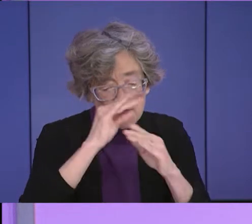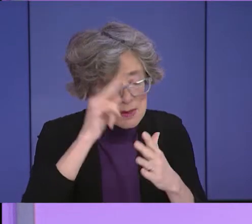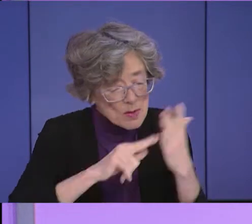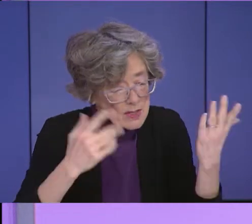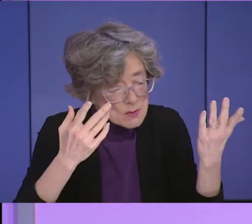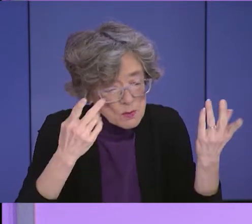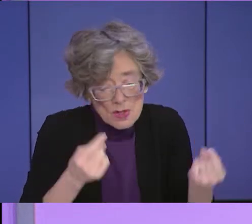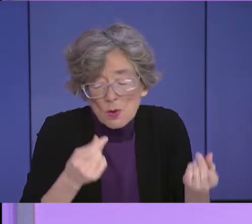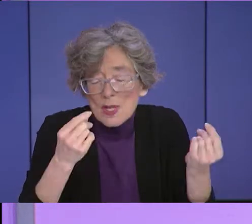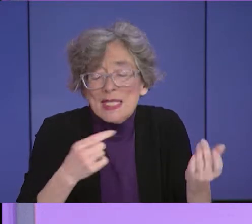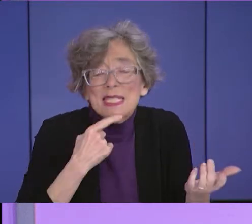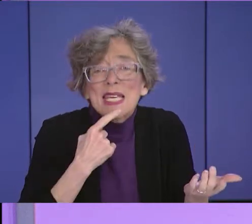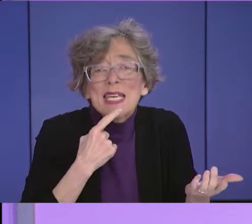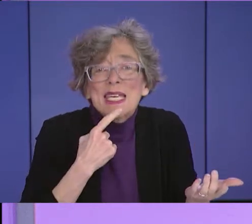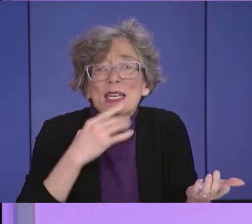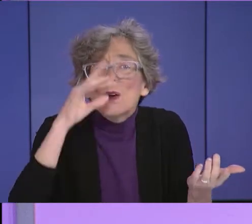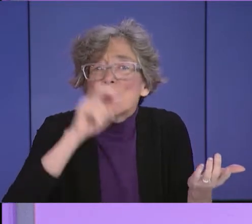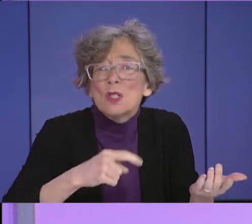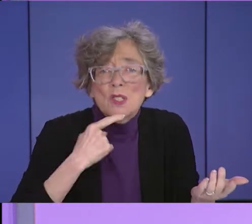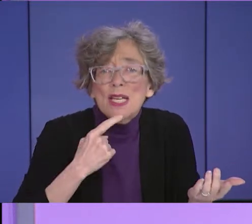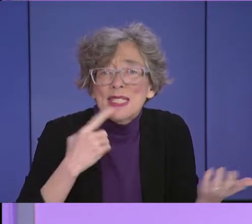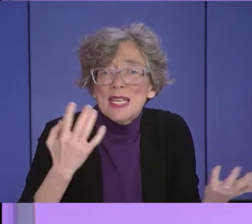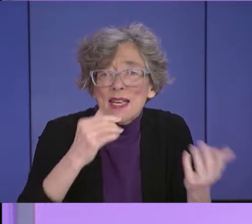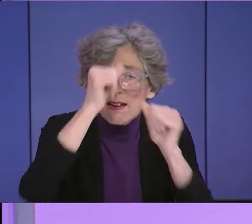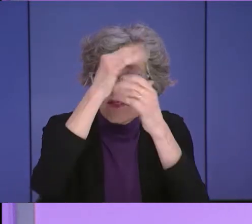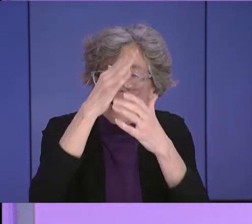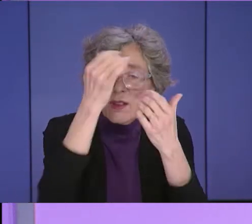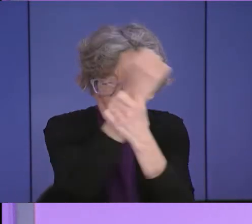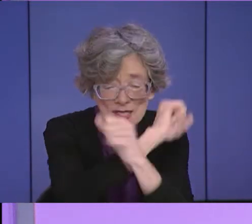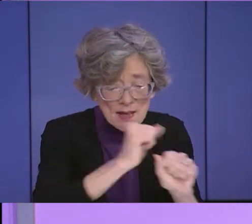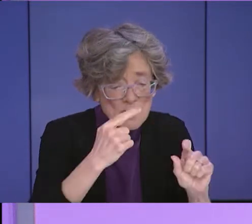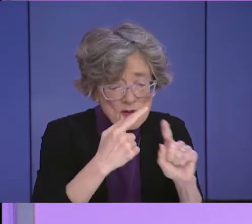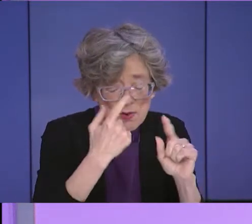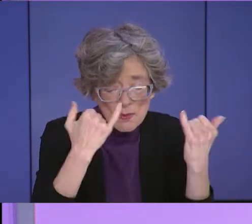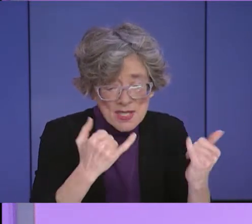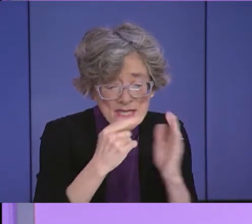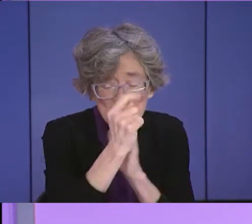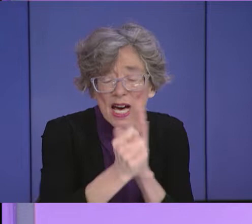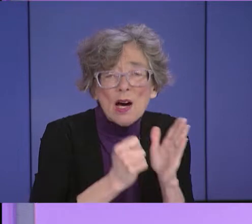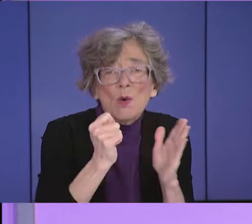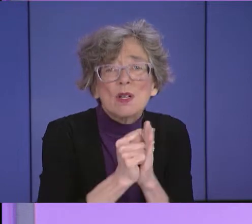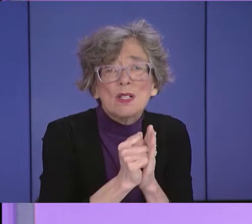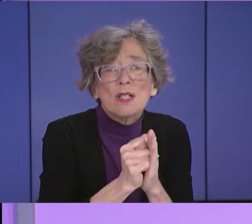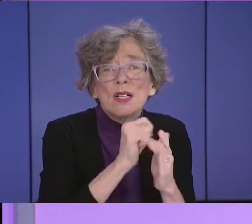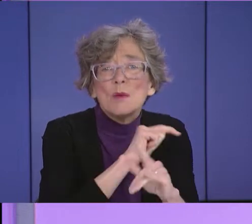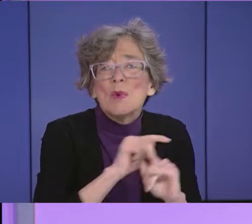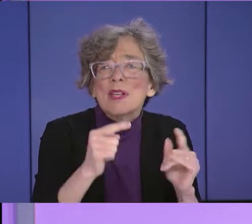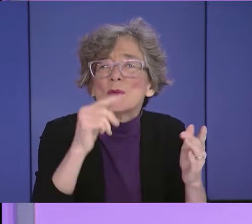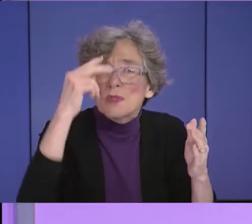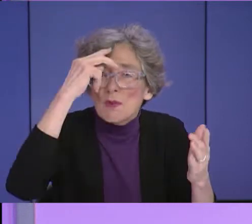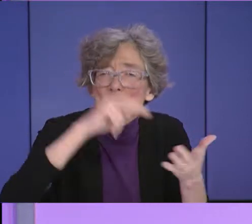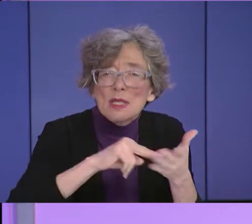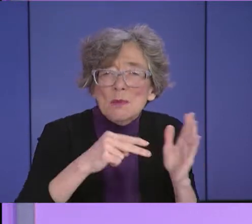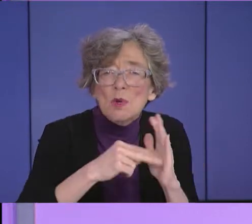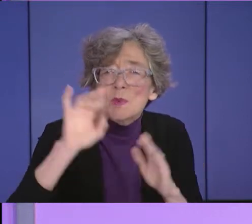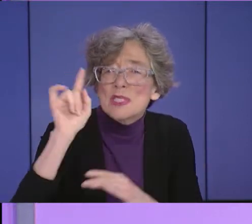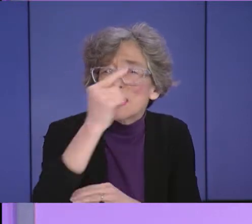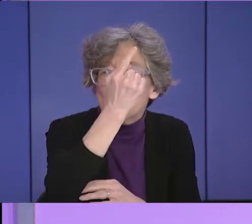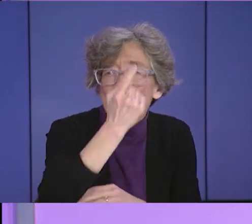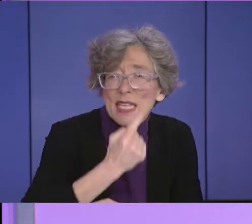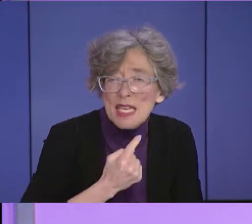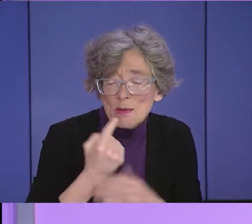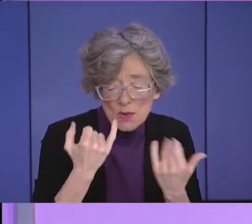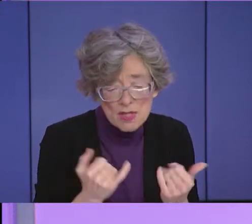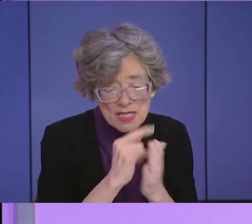would I say? What should I say? Father, save me from this hour. But it was for this purpose that I came to this